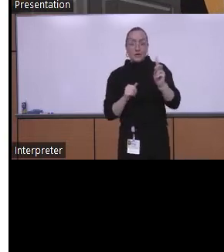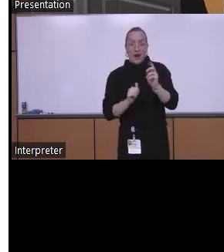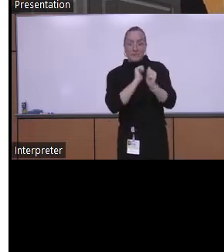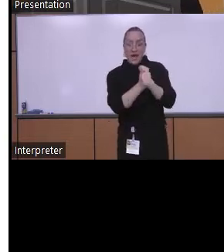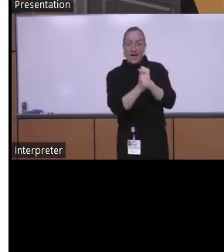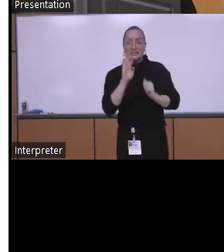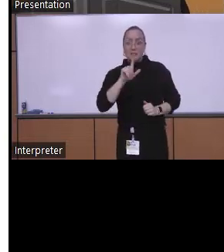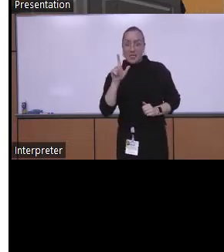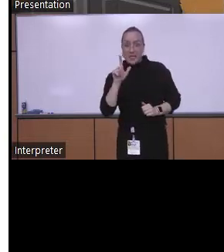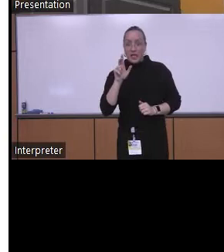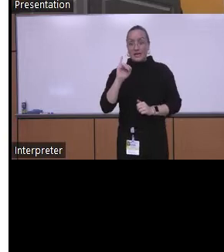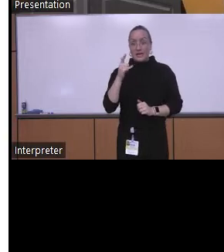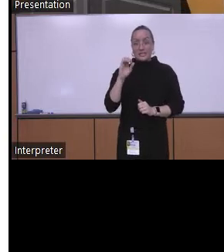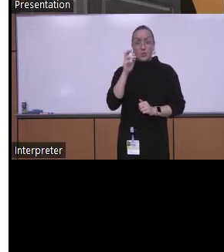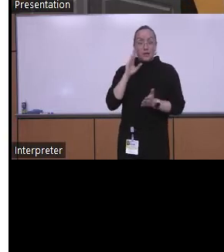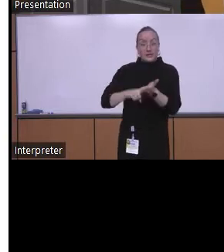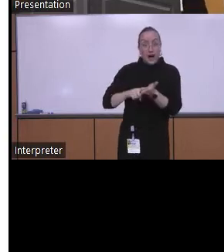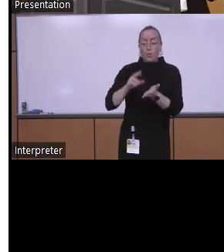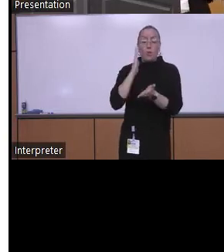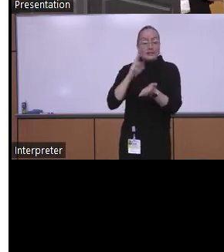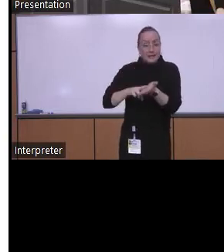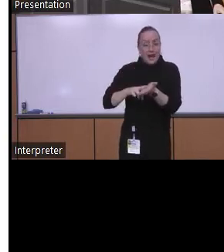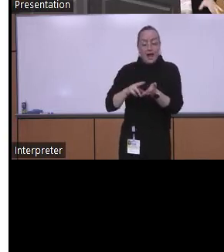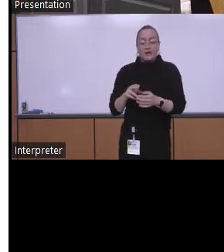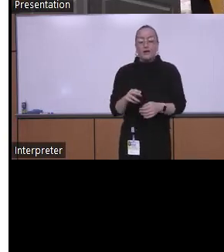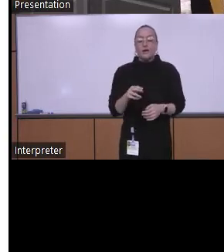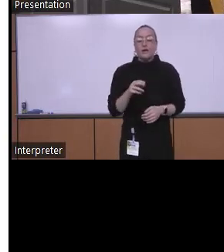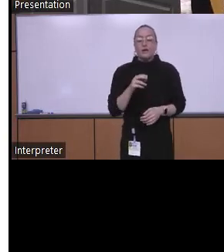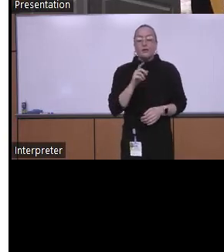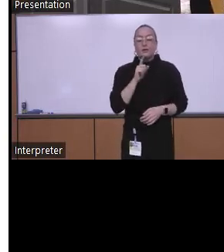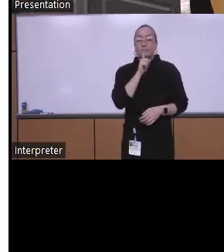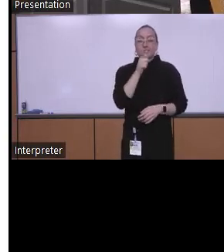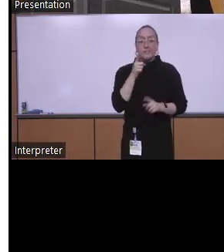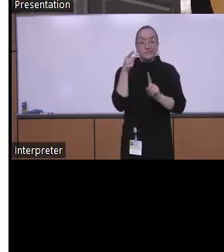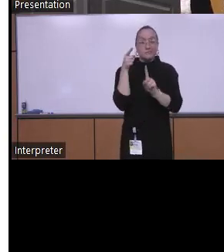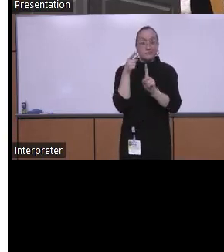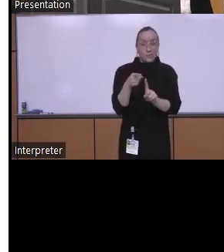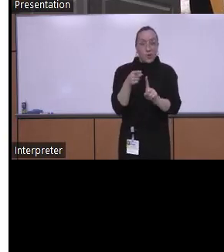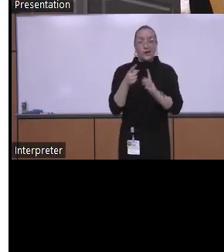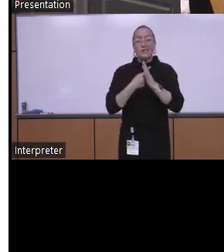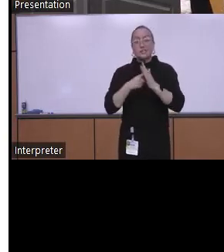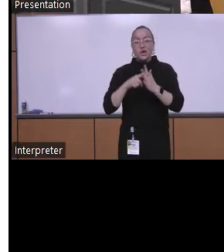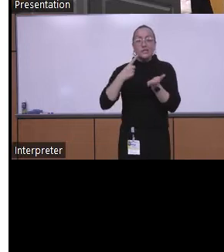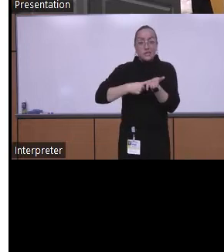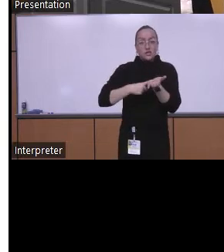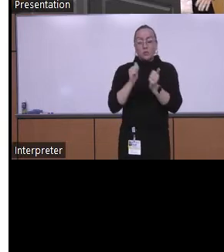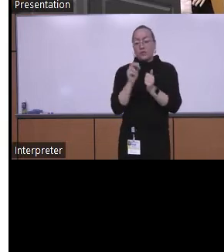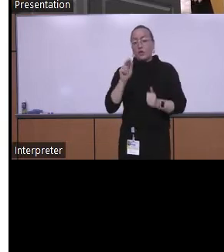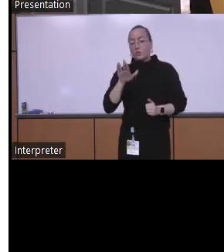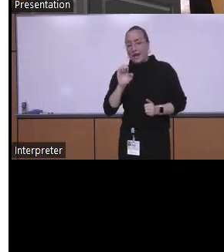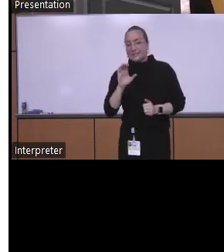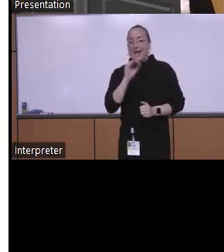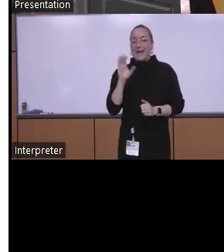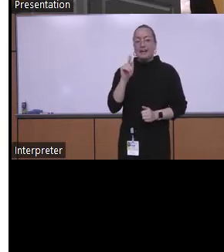bill that Nixon is going to sign off, a well-known veto-prone president, was that it intentionally circumvented discussions of race and class